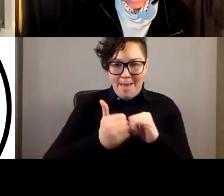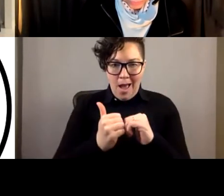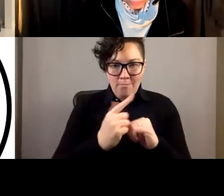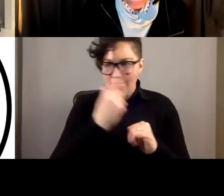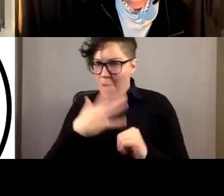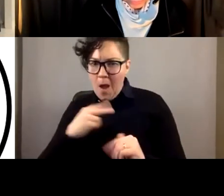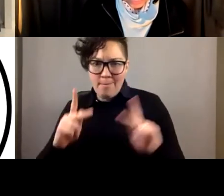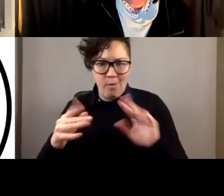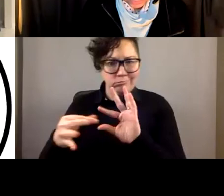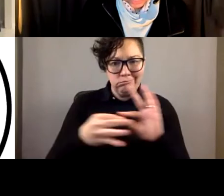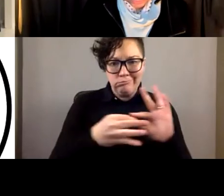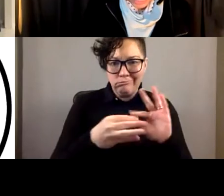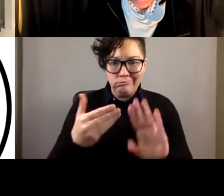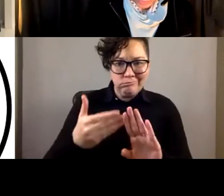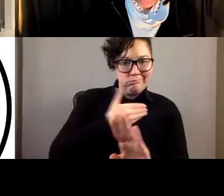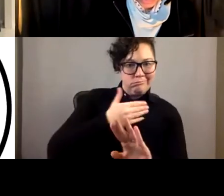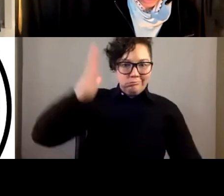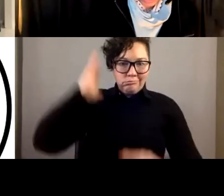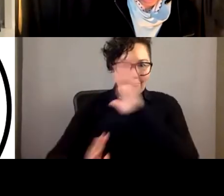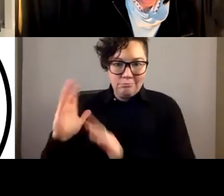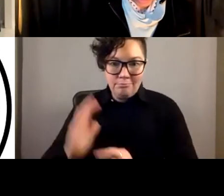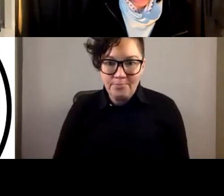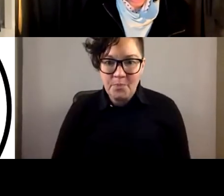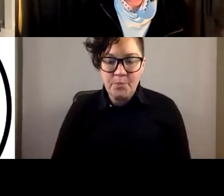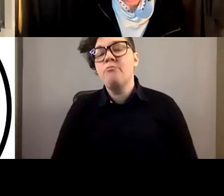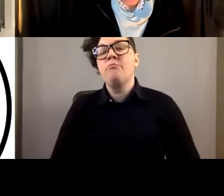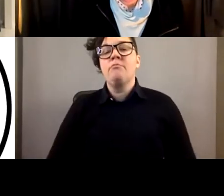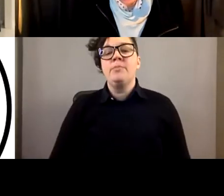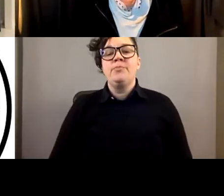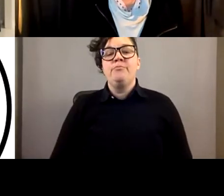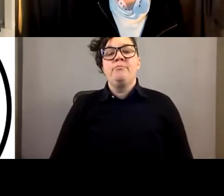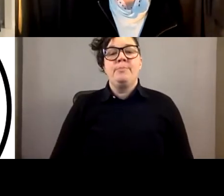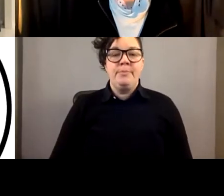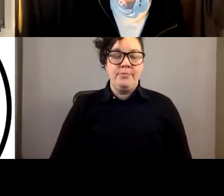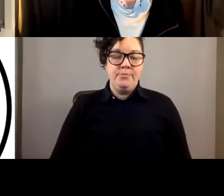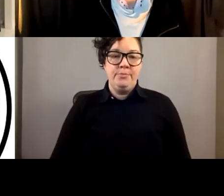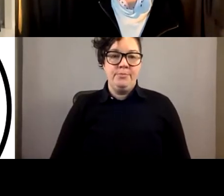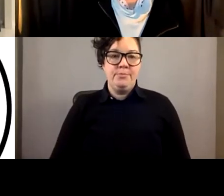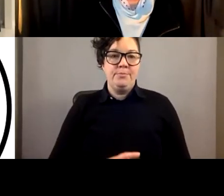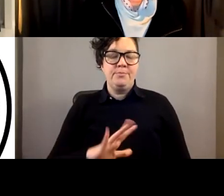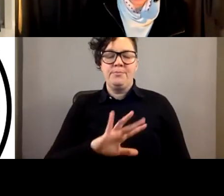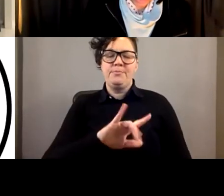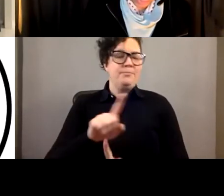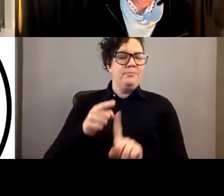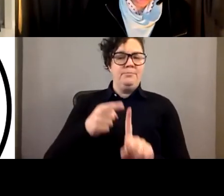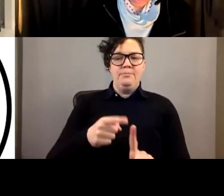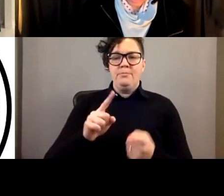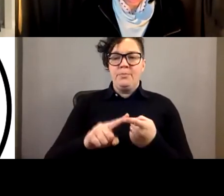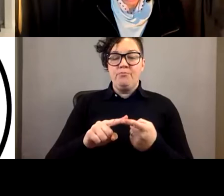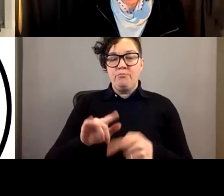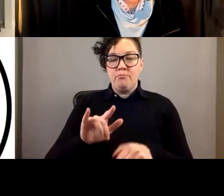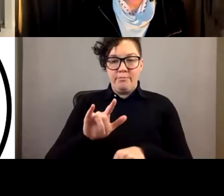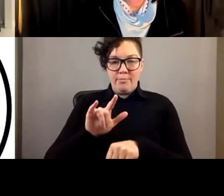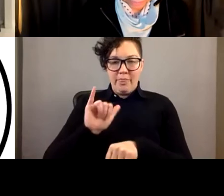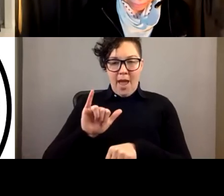So all of this takes me back to, again, the airport in which I was sitting listening